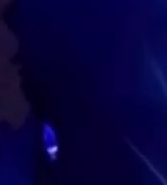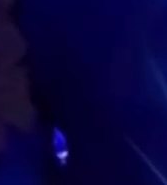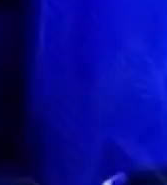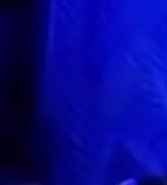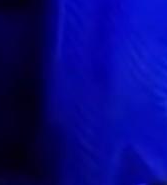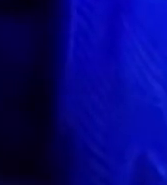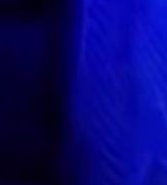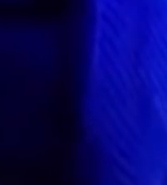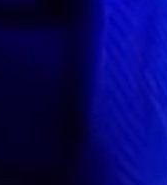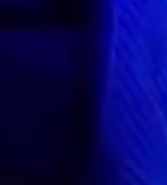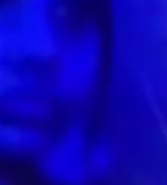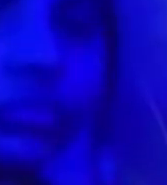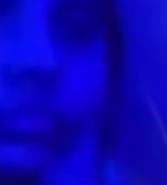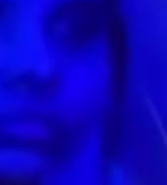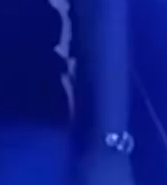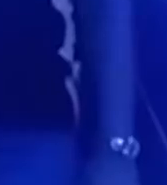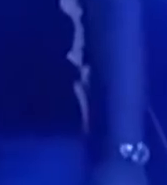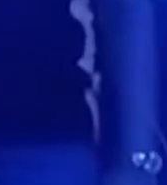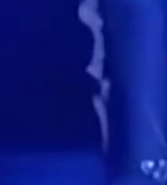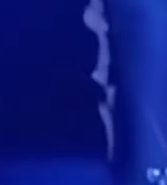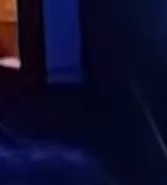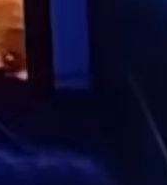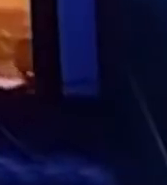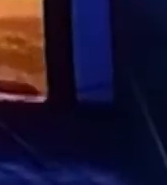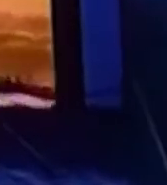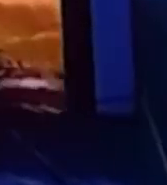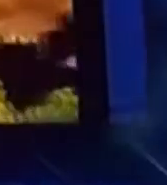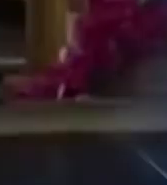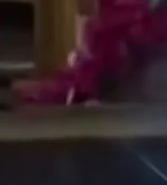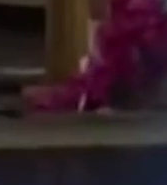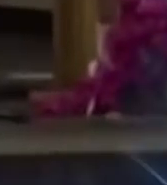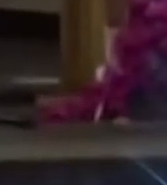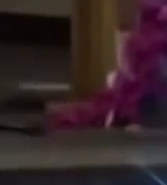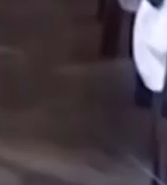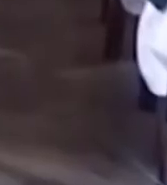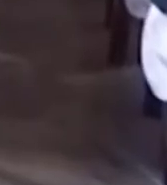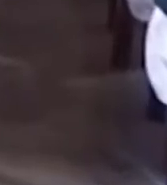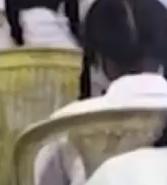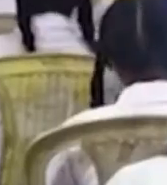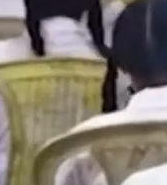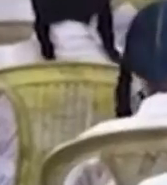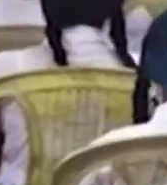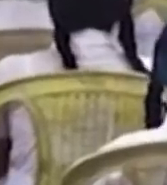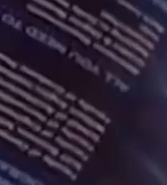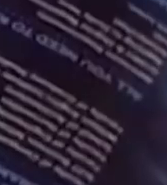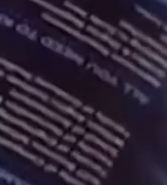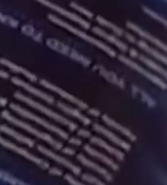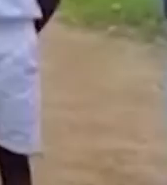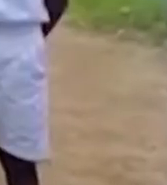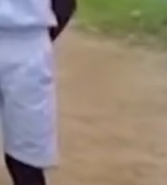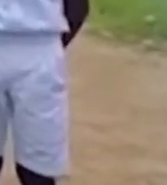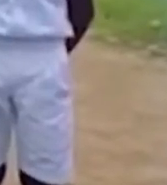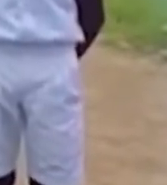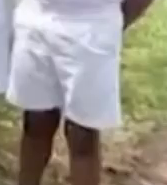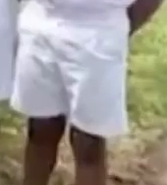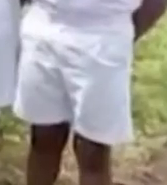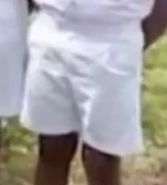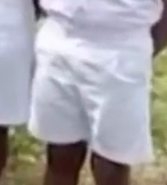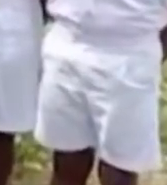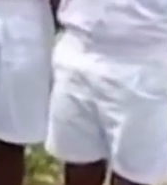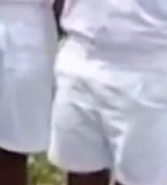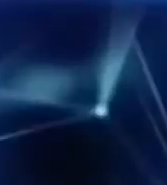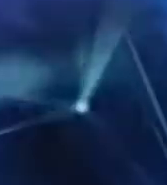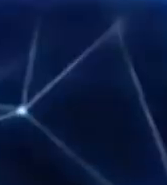Tech Bus, launched to increase the tech know-how of Sri Lankan students, concludes on a